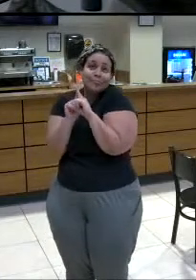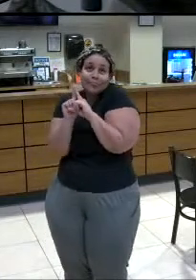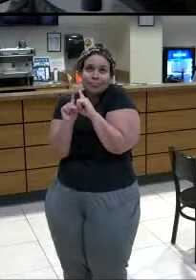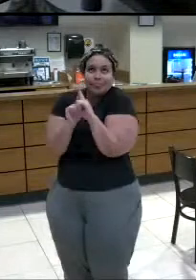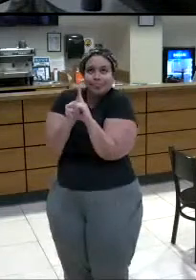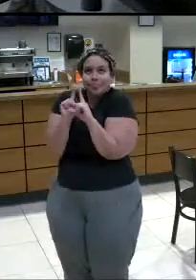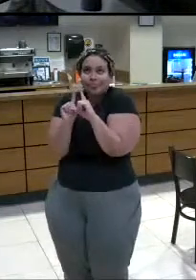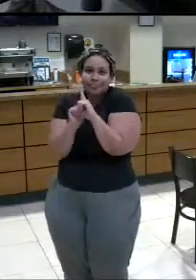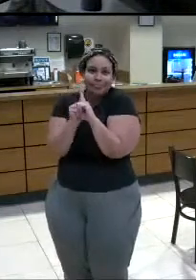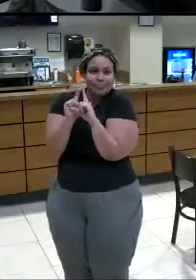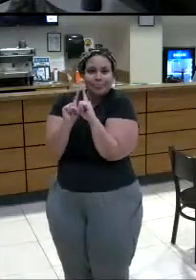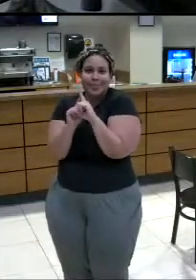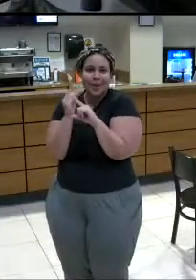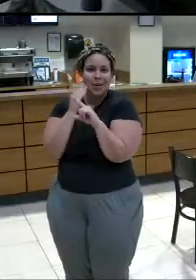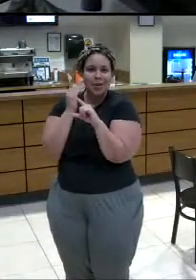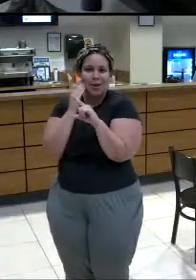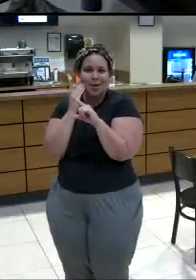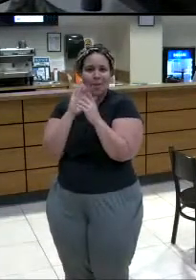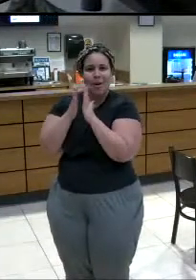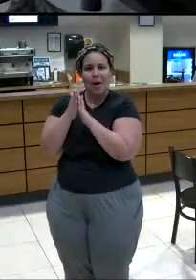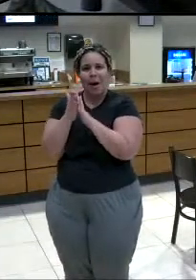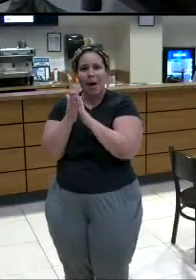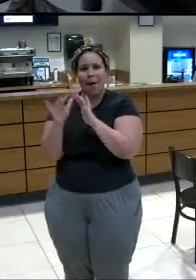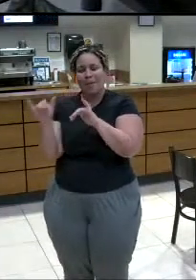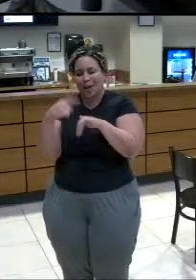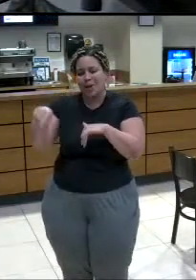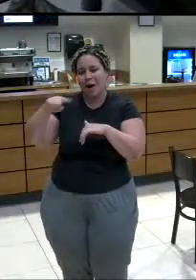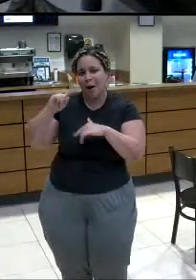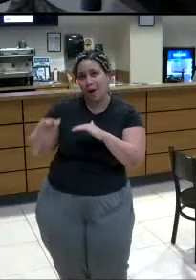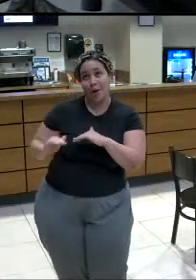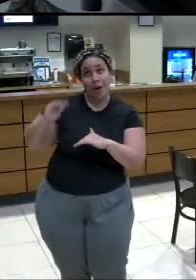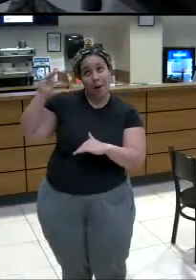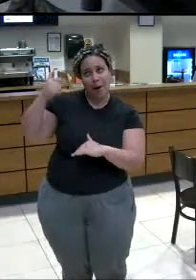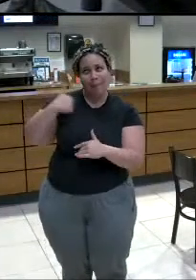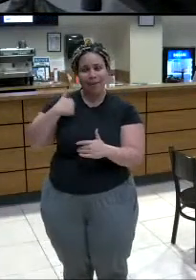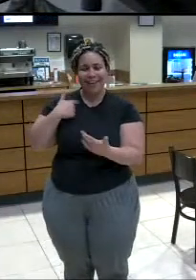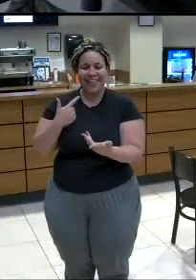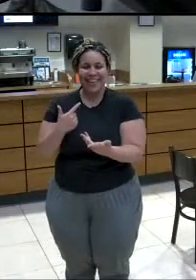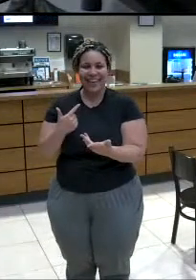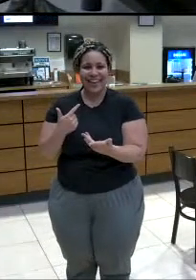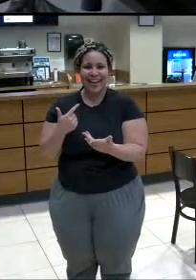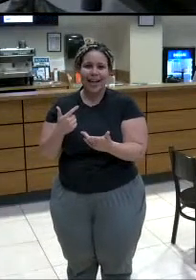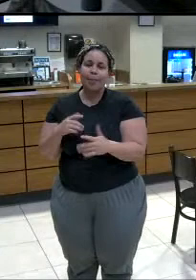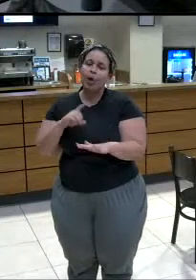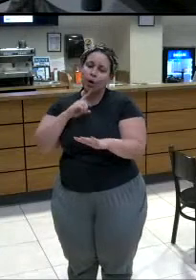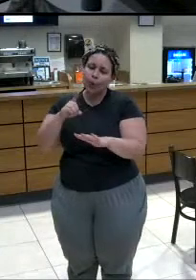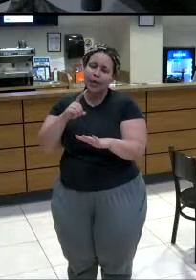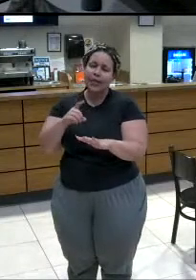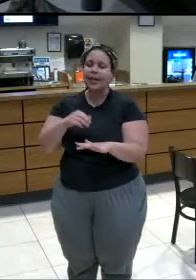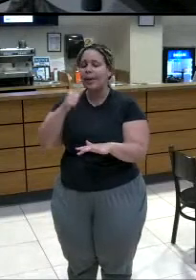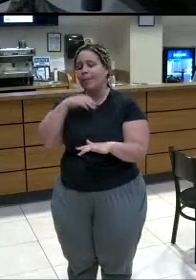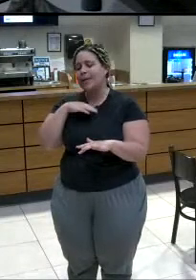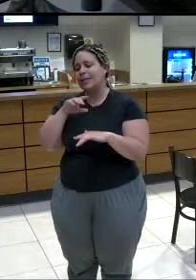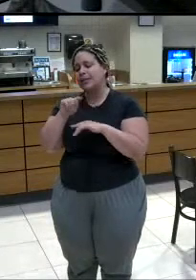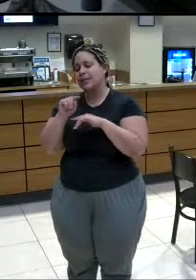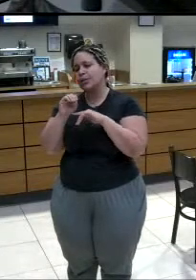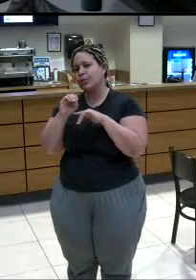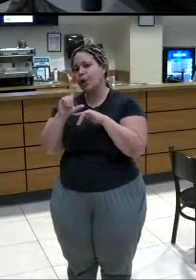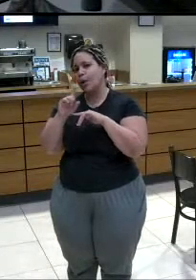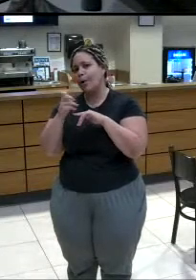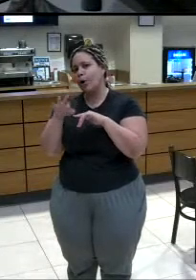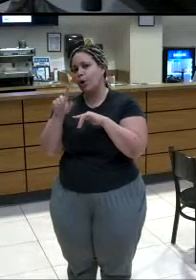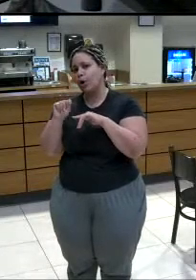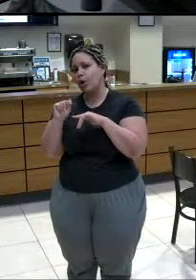with y'all, because I want to be like y'all when I grow up. And real quick, I do want to shout out Miss Talbot, because Miss Talbot was my